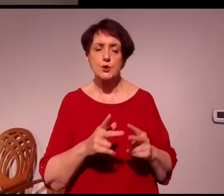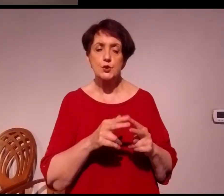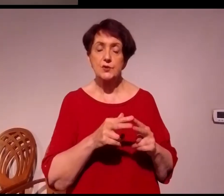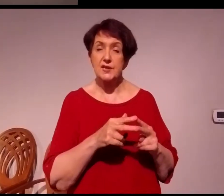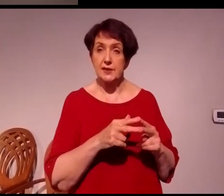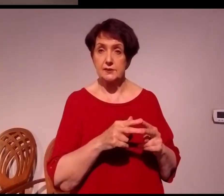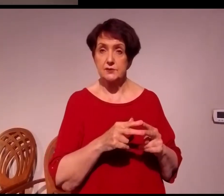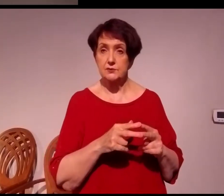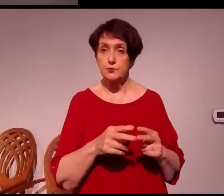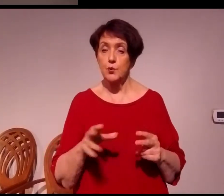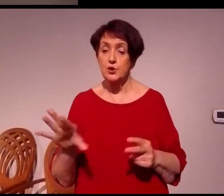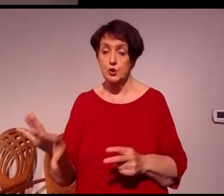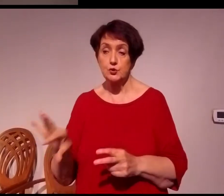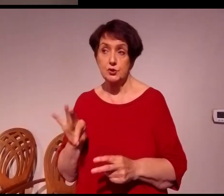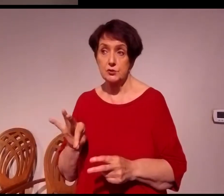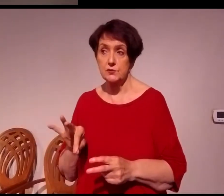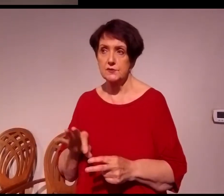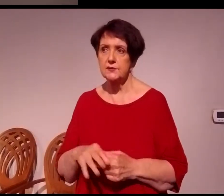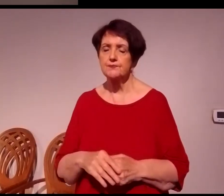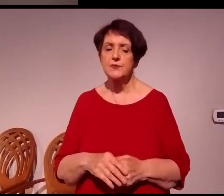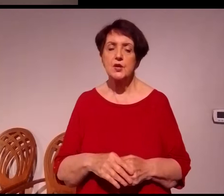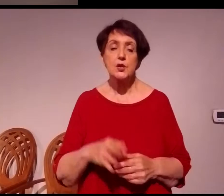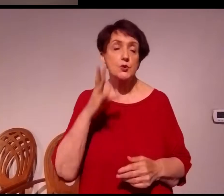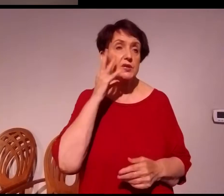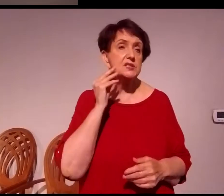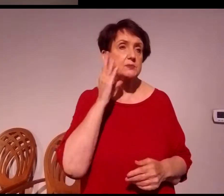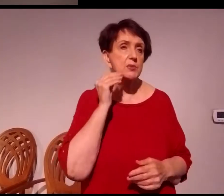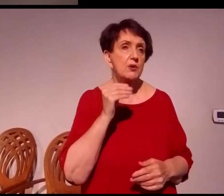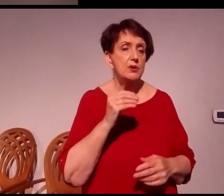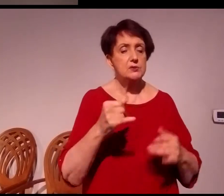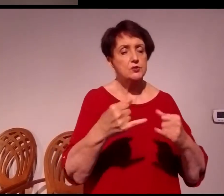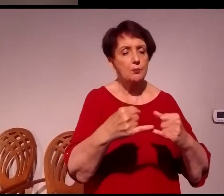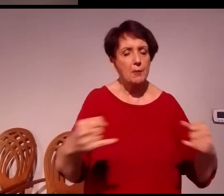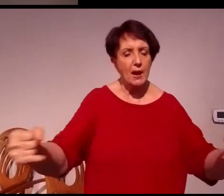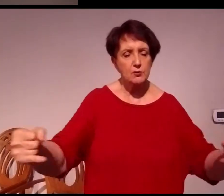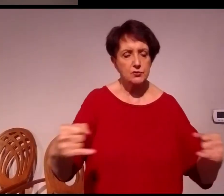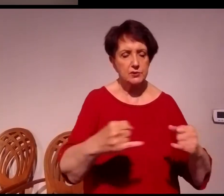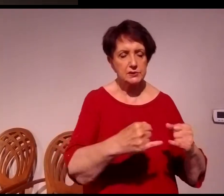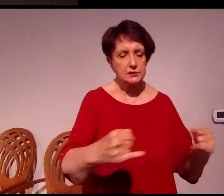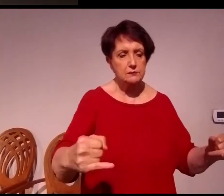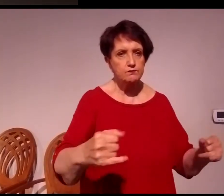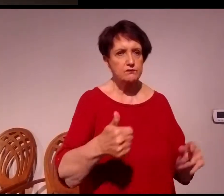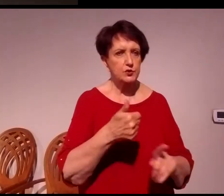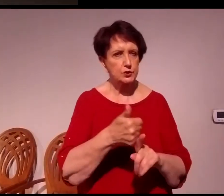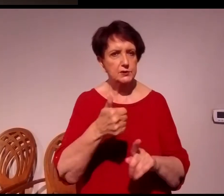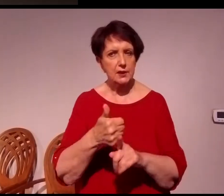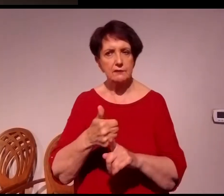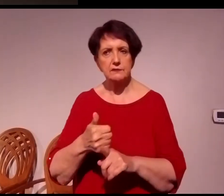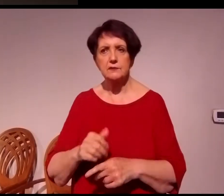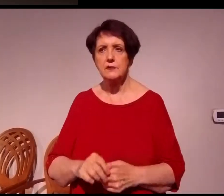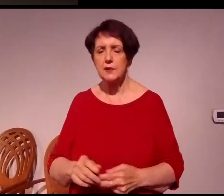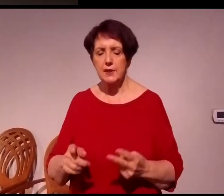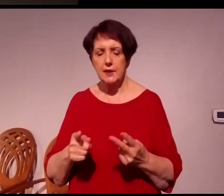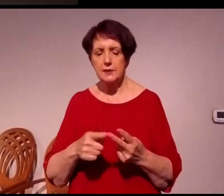we experience our personal boundaries. We reset our personal boundaries. And two,